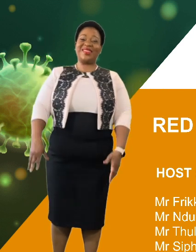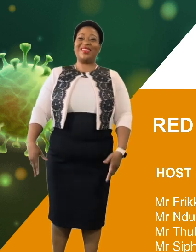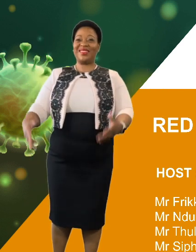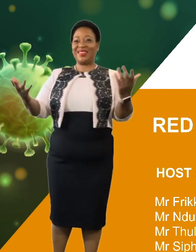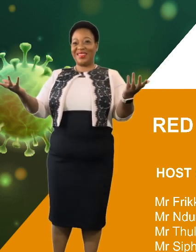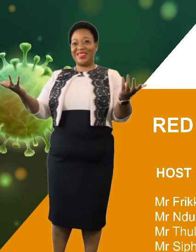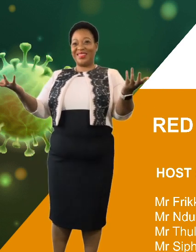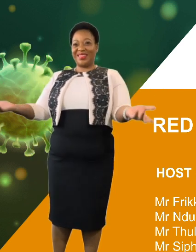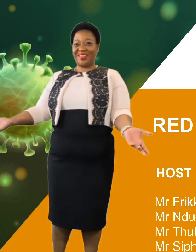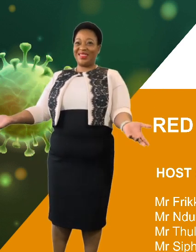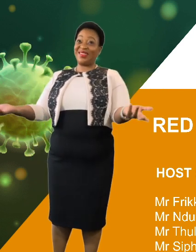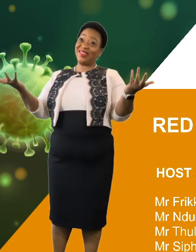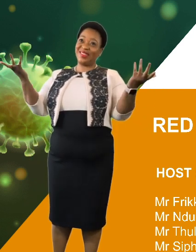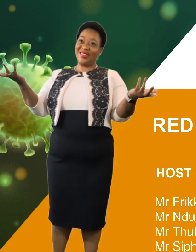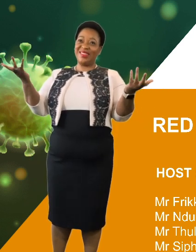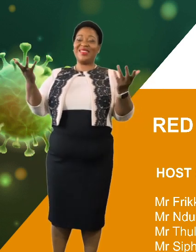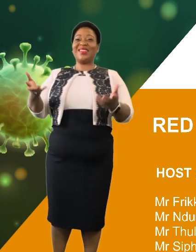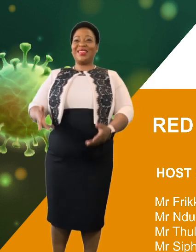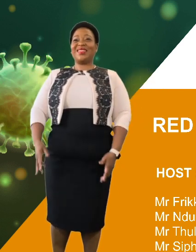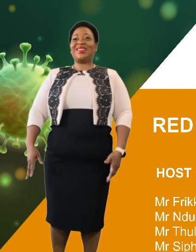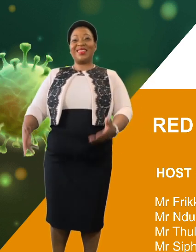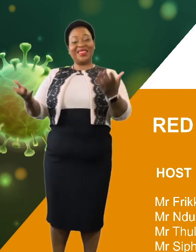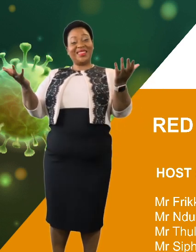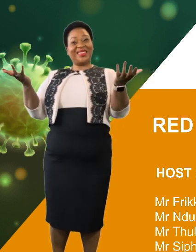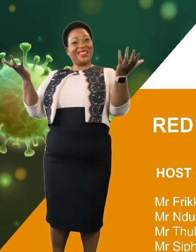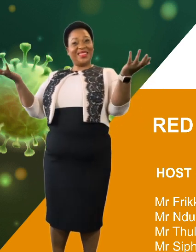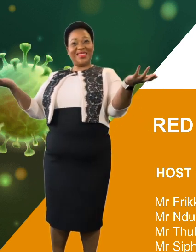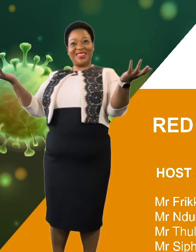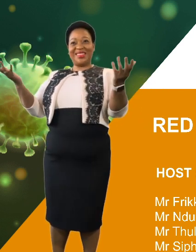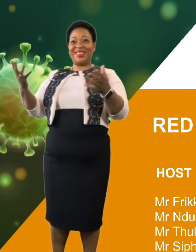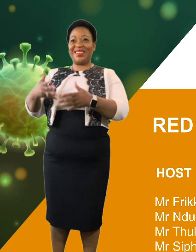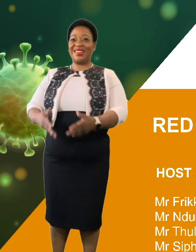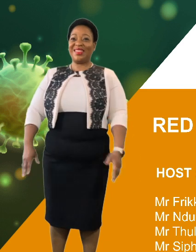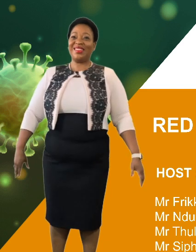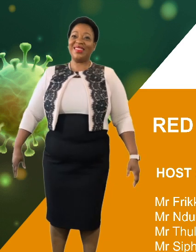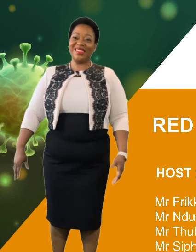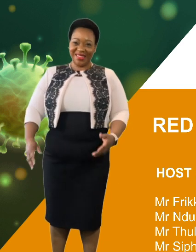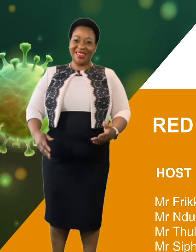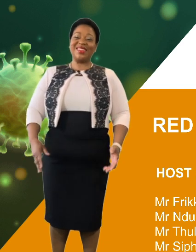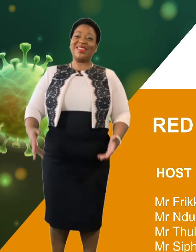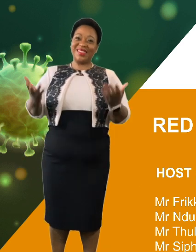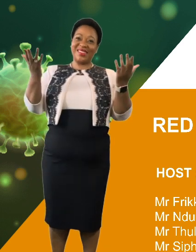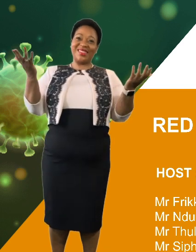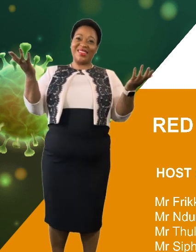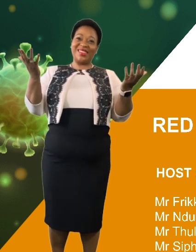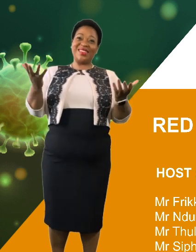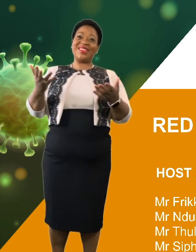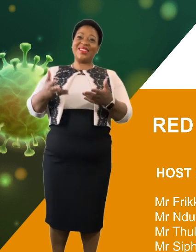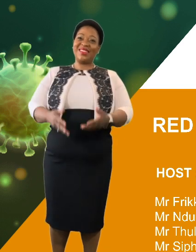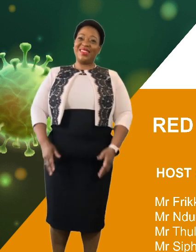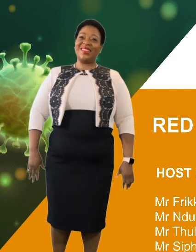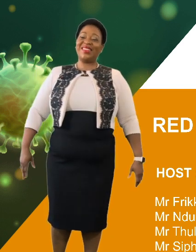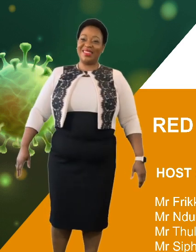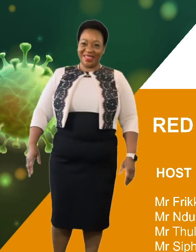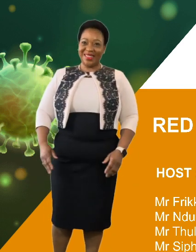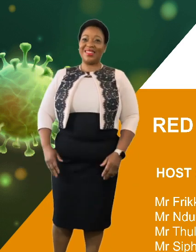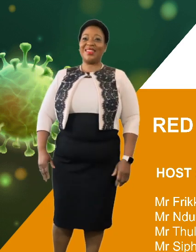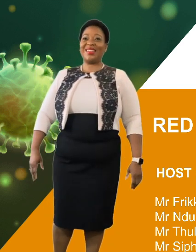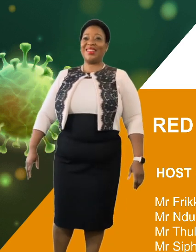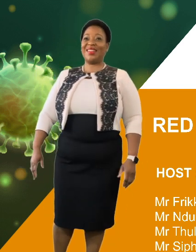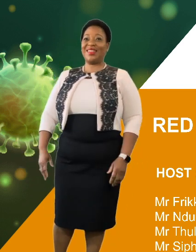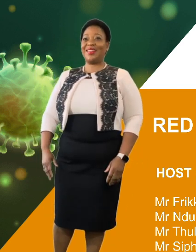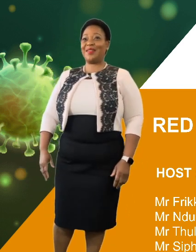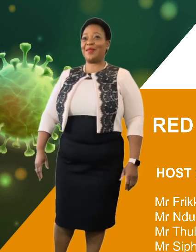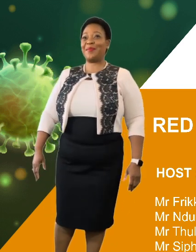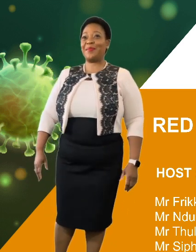council transfer money to the employers pays the employees. Or the employers themselves can apply on